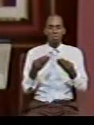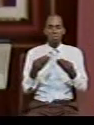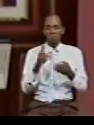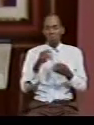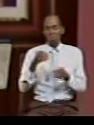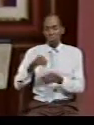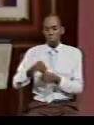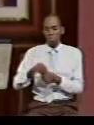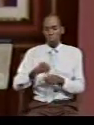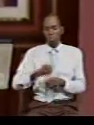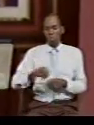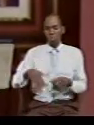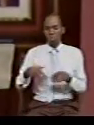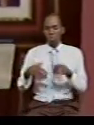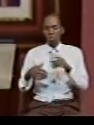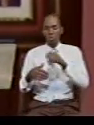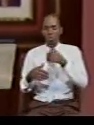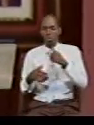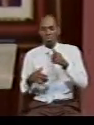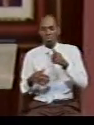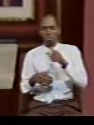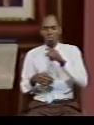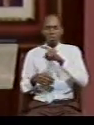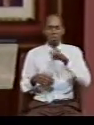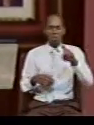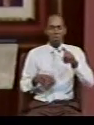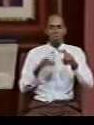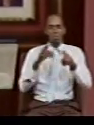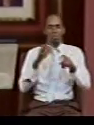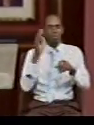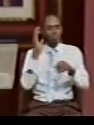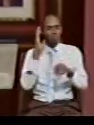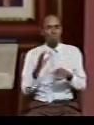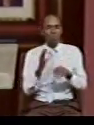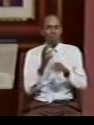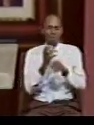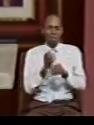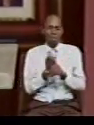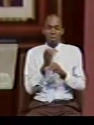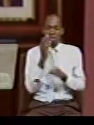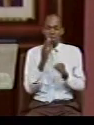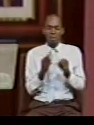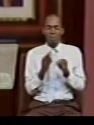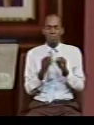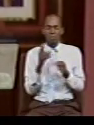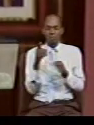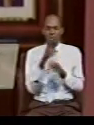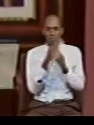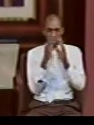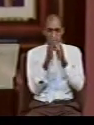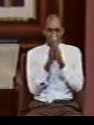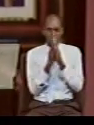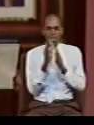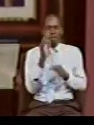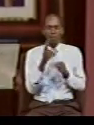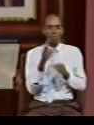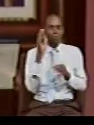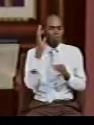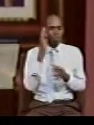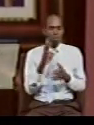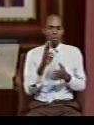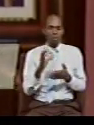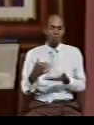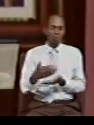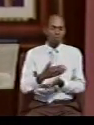100, you're going to reap on account of that 100. If you pray, you're going to reap on the account of